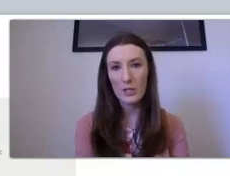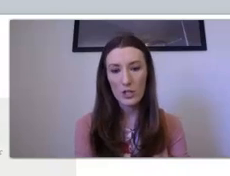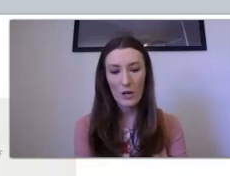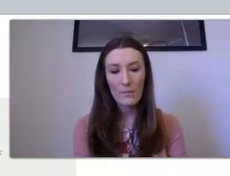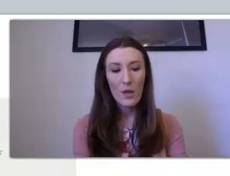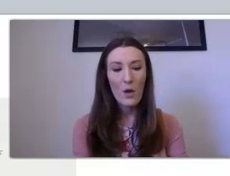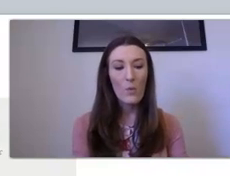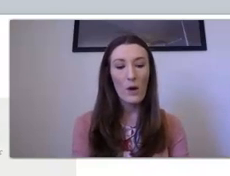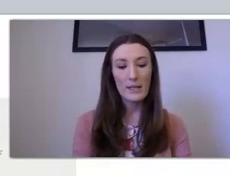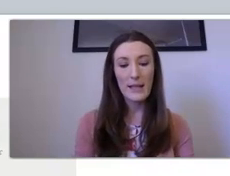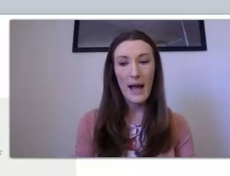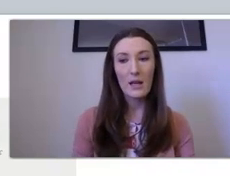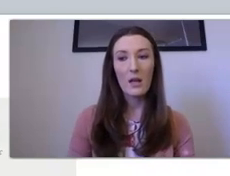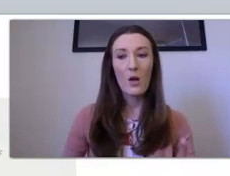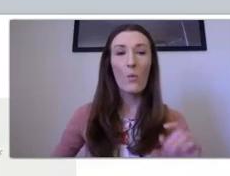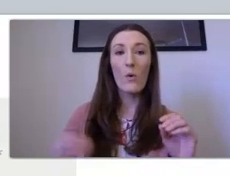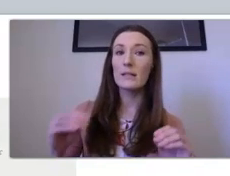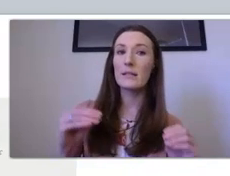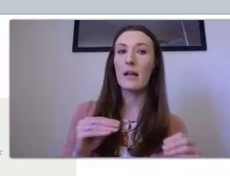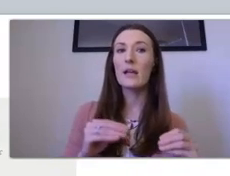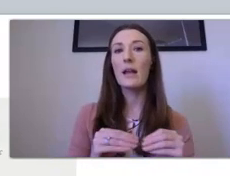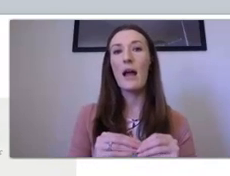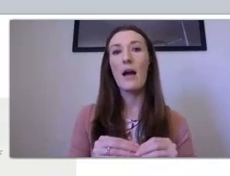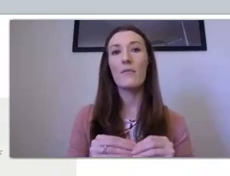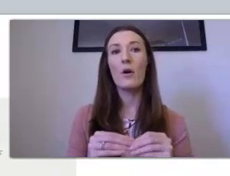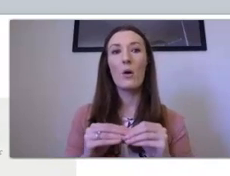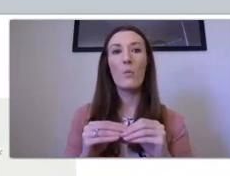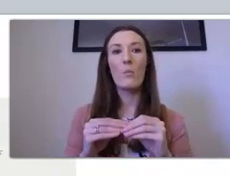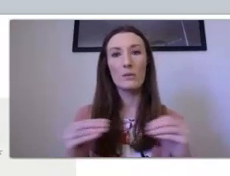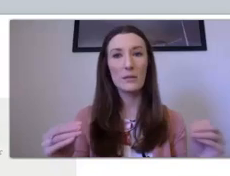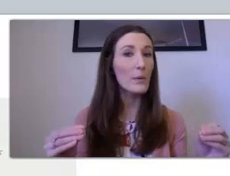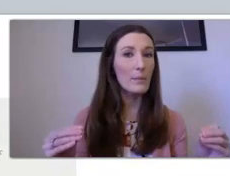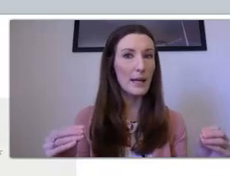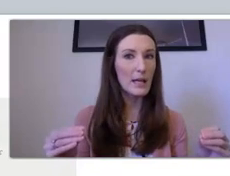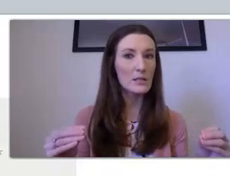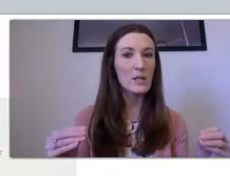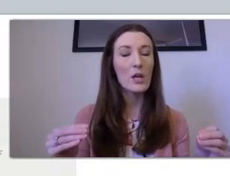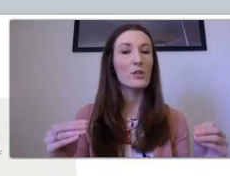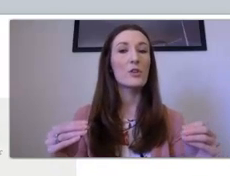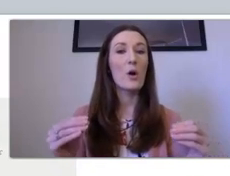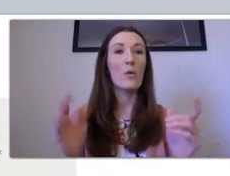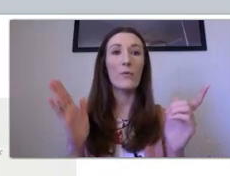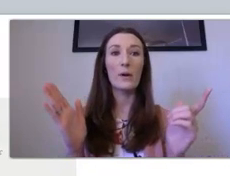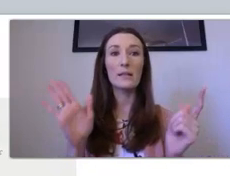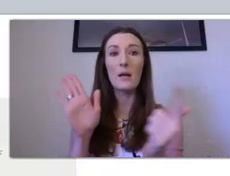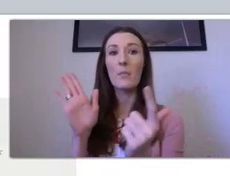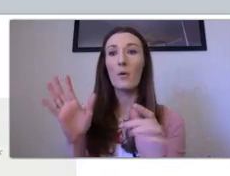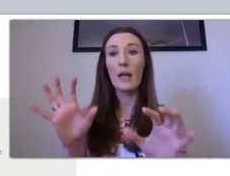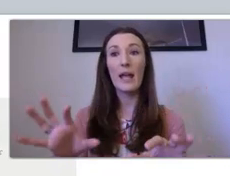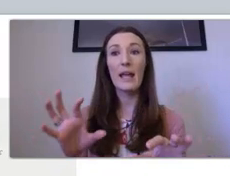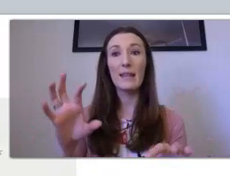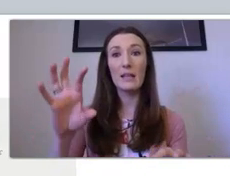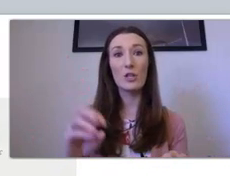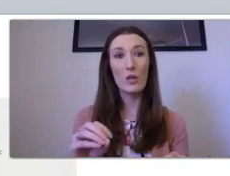Vocab last year, was that one sign can have multiple meanings. So, for